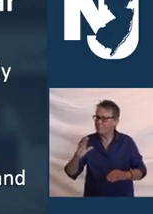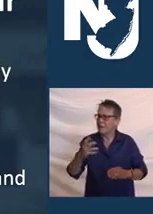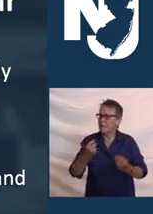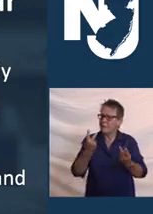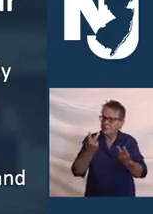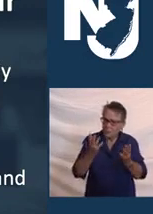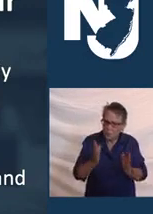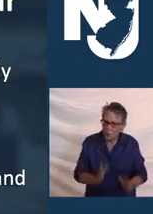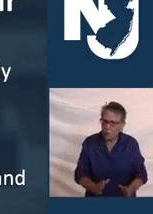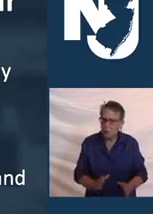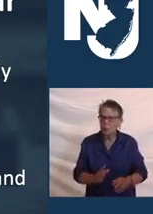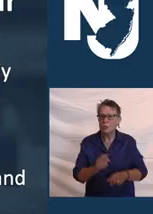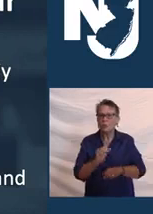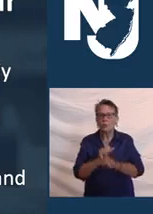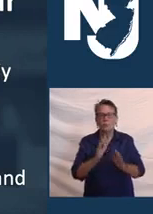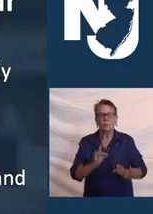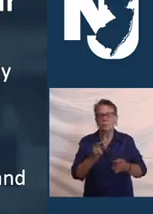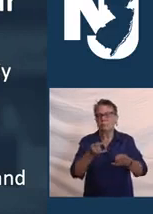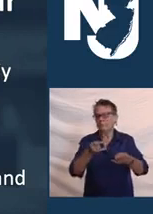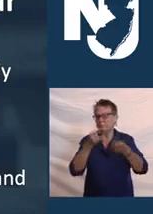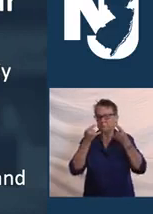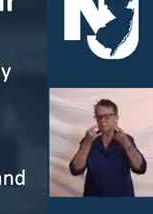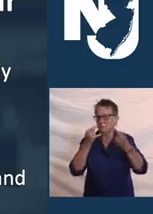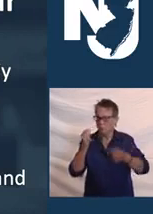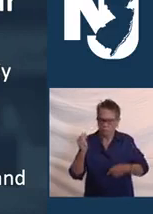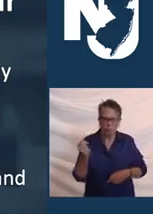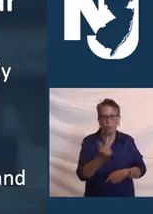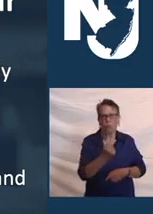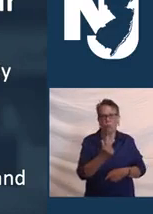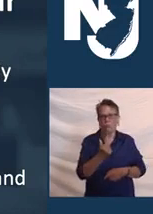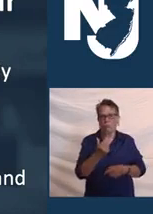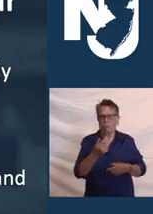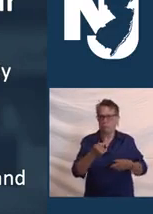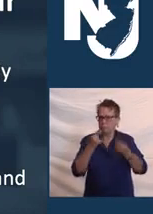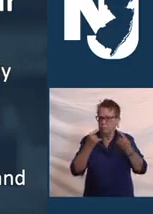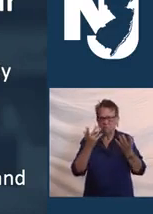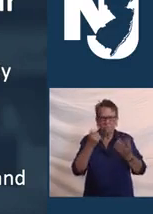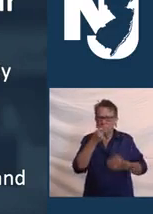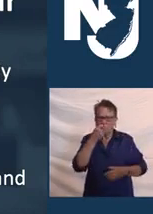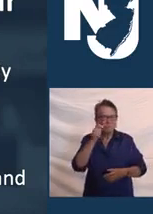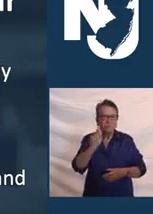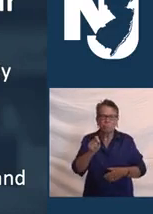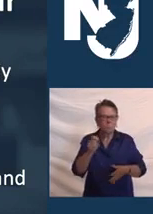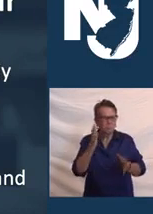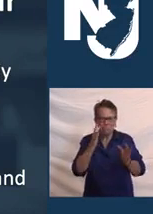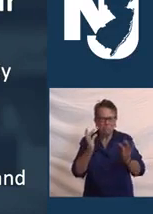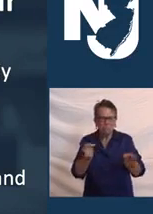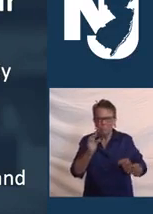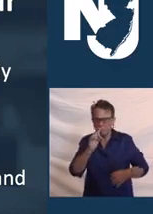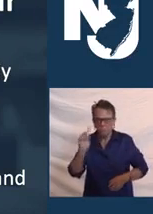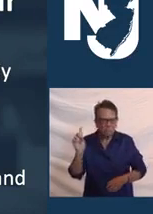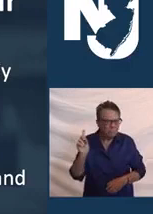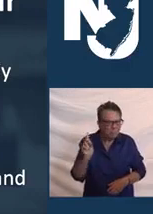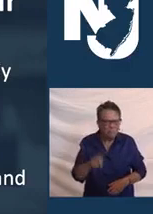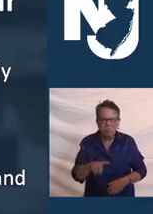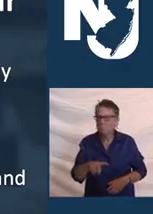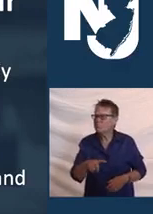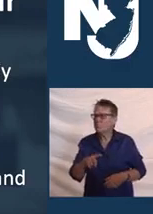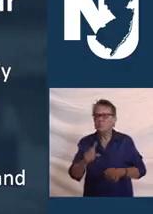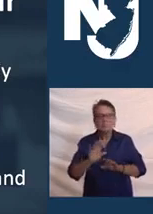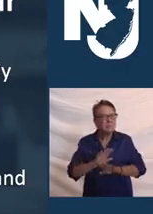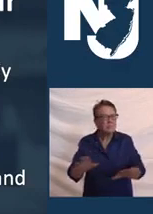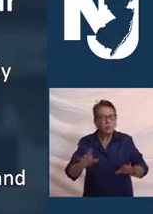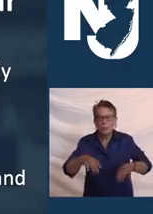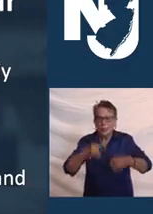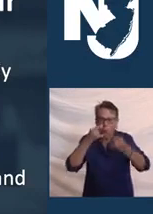do. We appreciate that it may be difficult to keep very young kids in masks for the majority of the day, but we are looking for these settings to